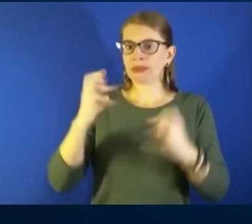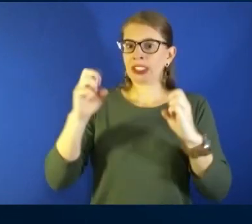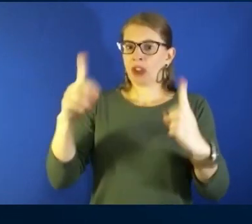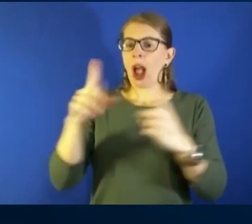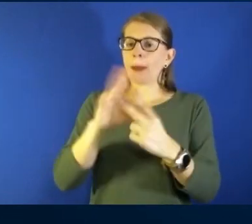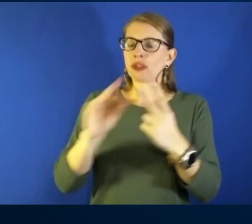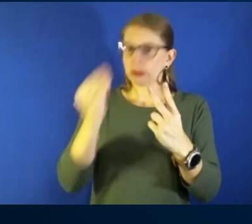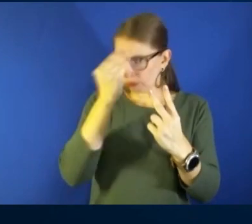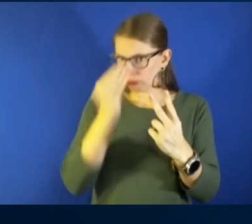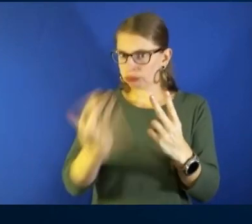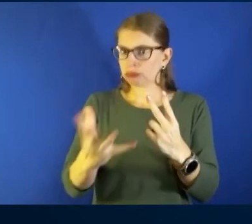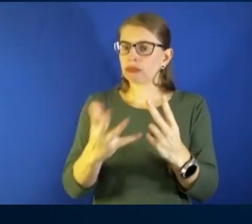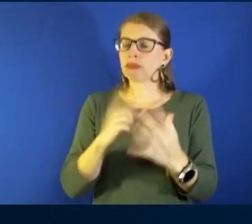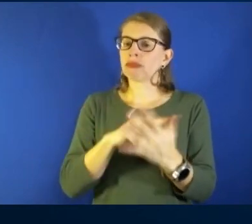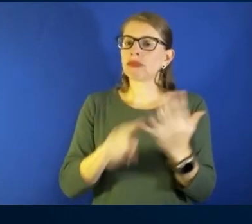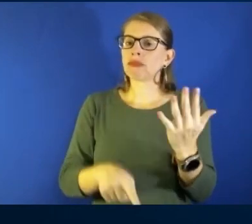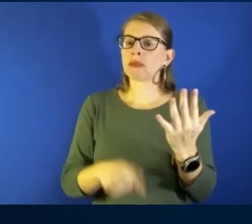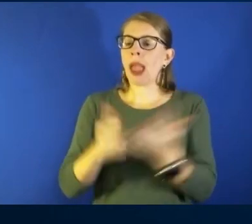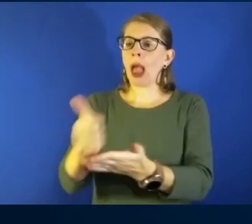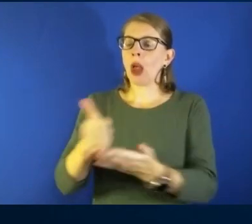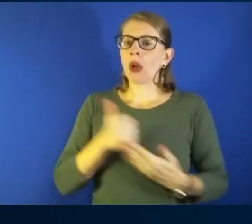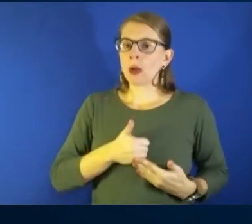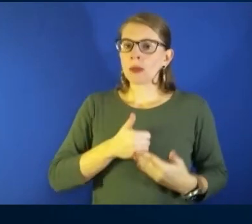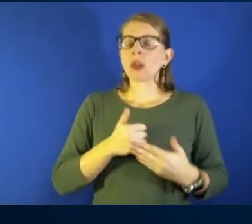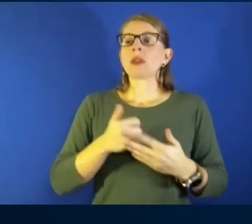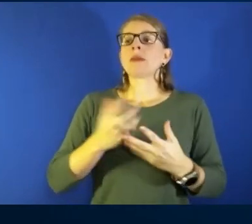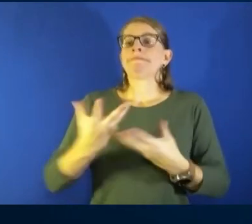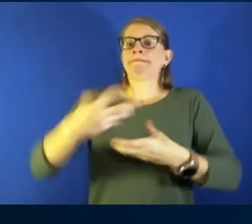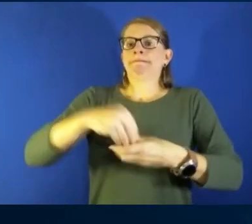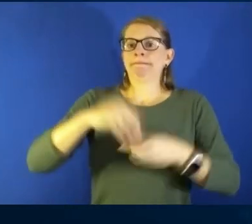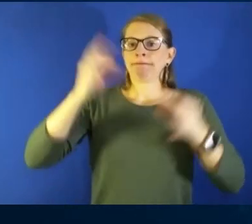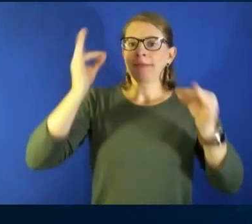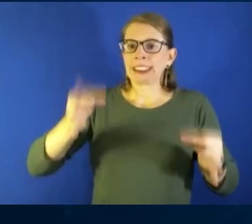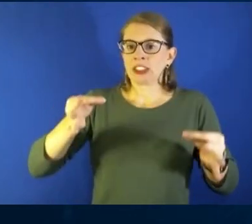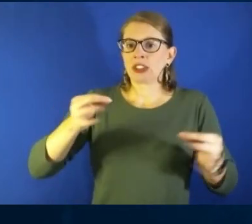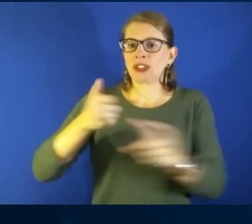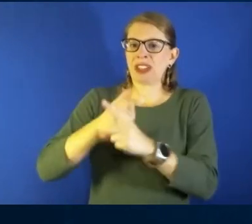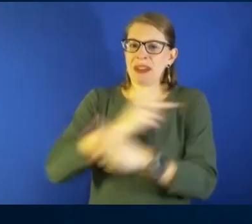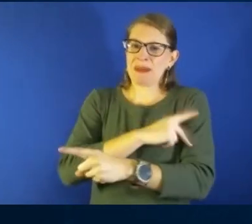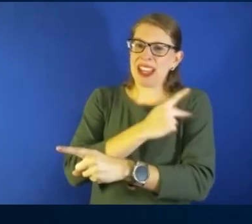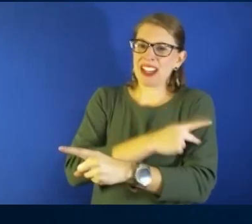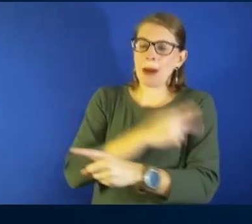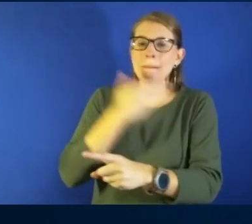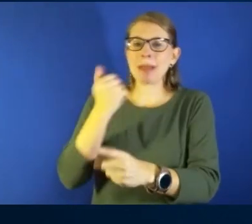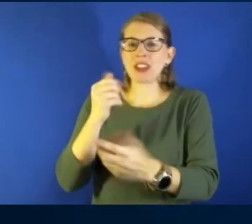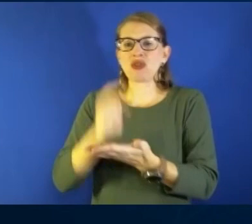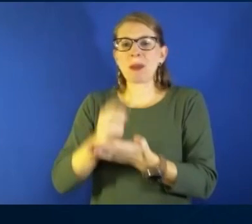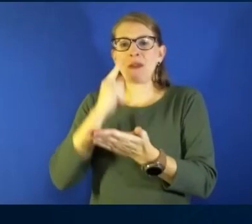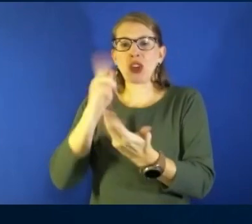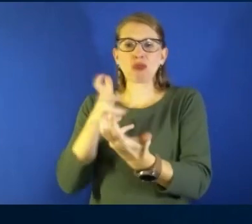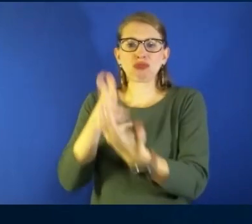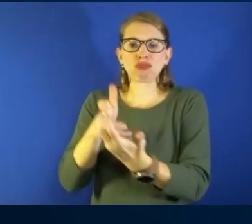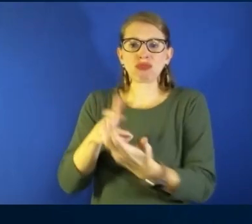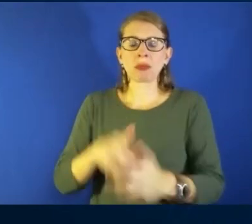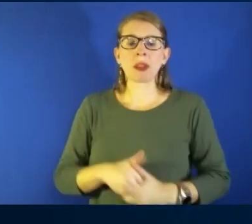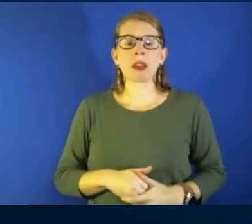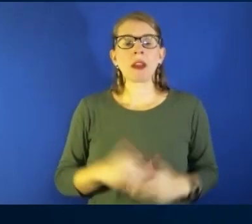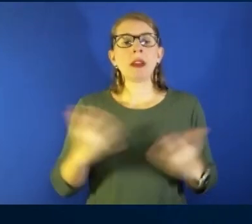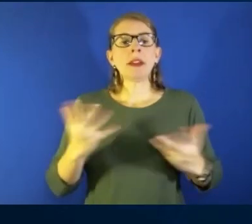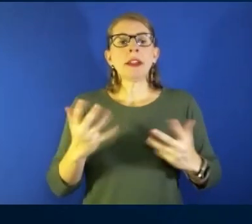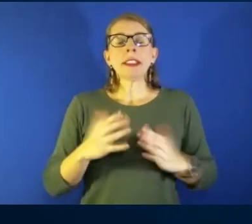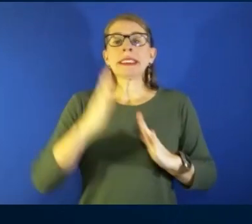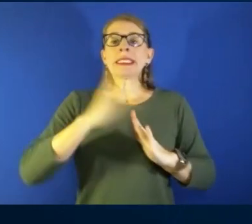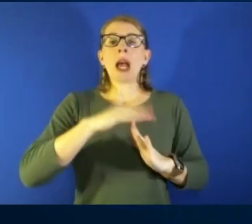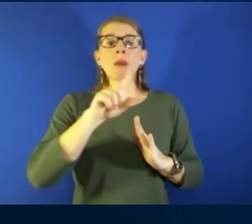help bring you into that decision as a patient to see what the best treatment is for you. What are a couple of top questions you would